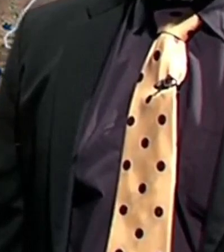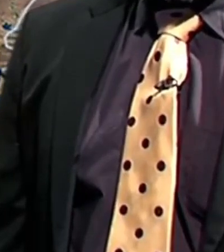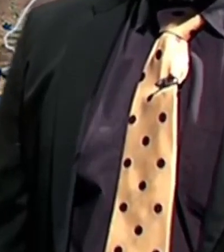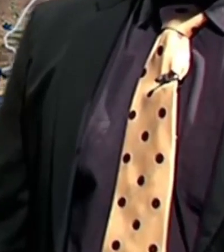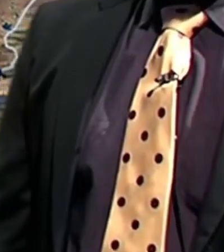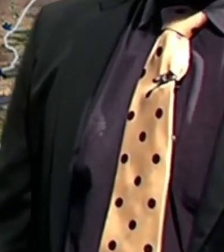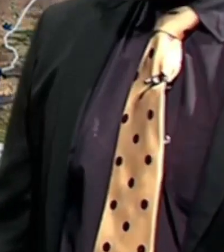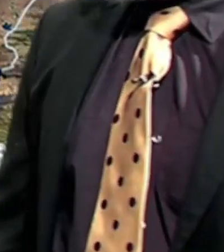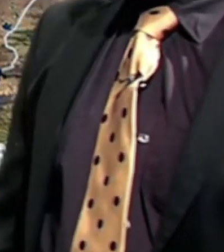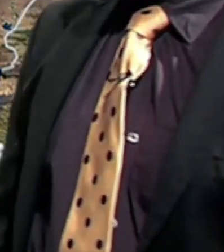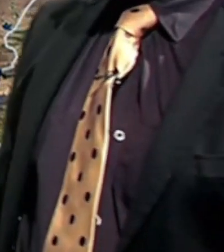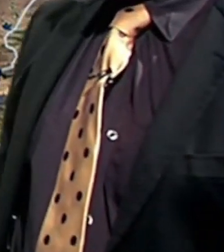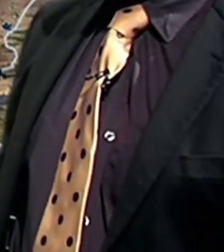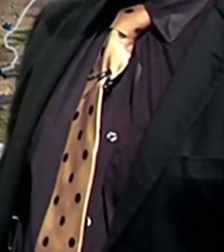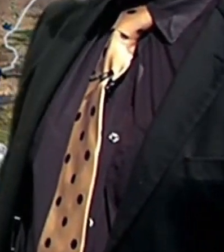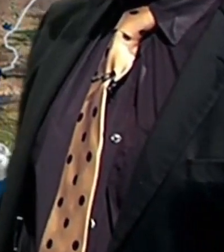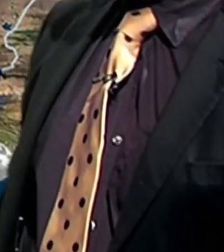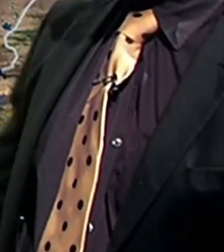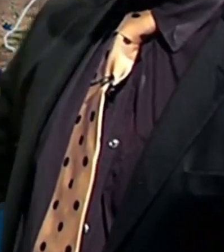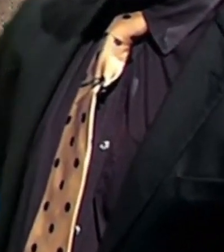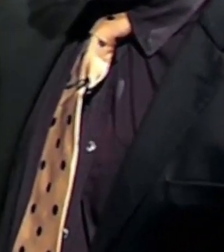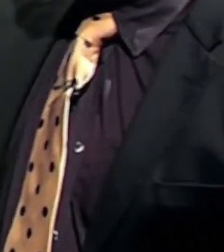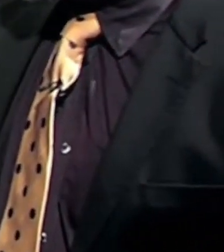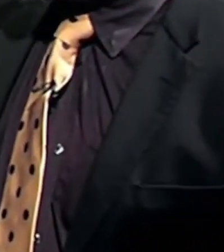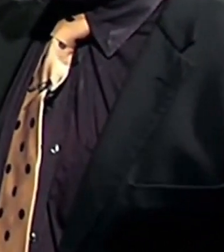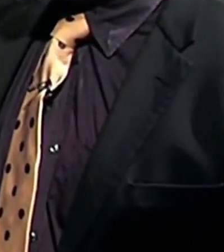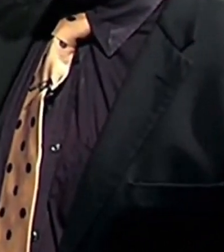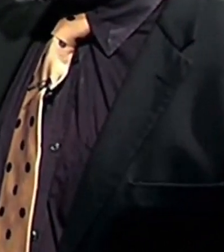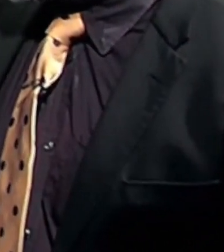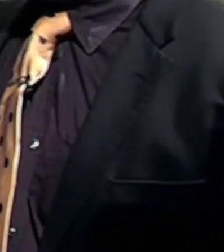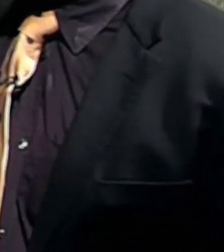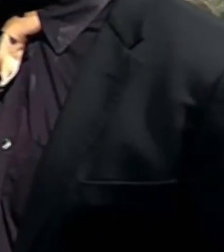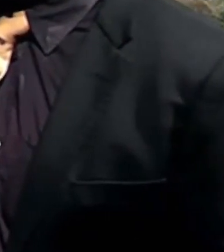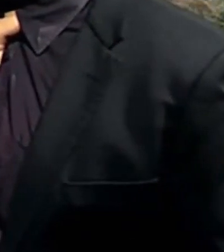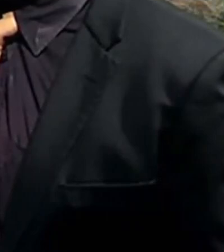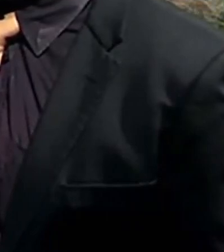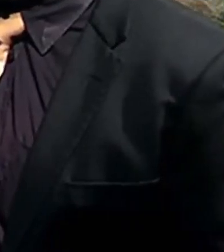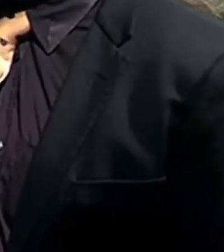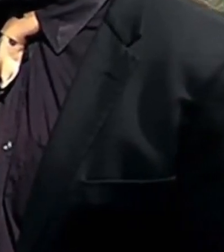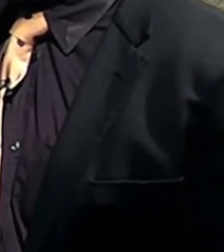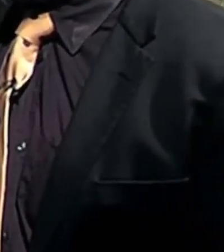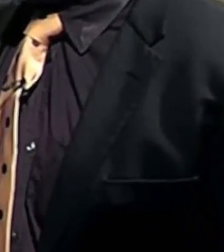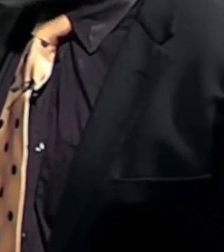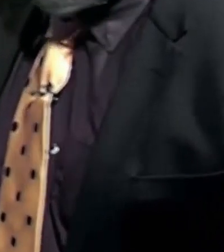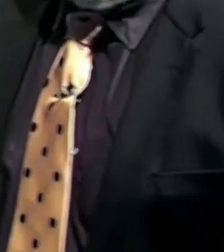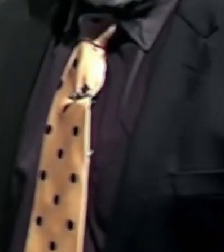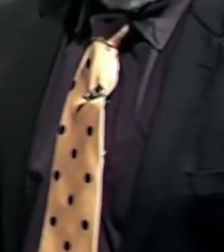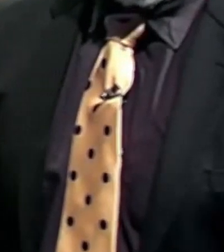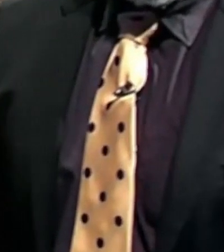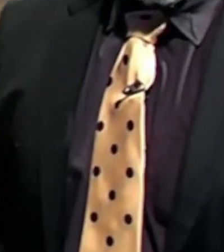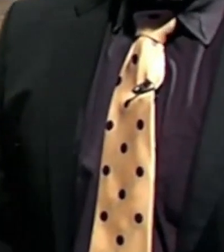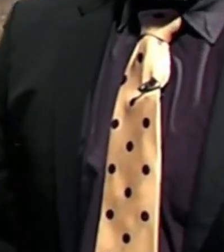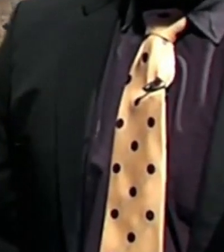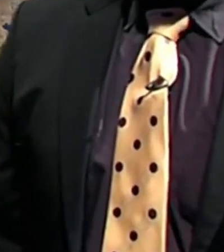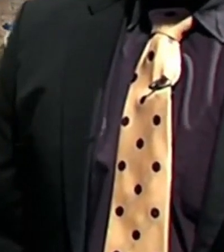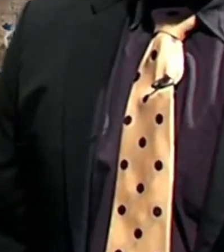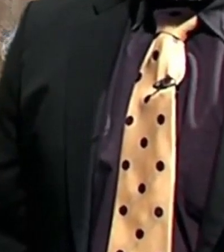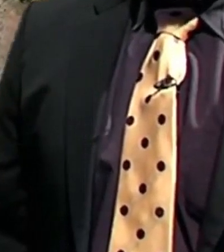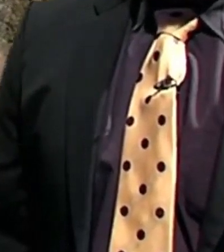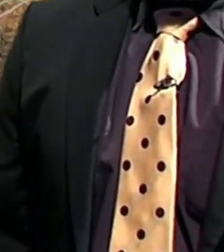le yona e be le maemo a tleng a bata di tla fitla tse 15 man Worcester le 17 man Glen William a tla le Cape Town e be